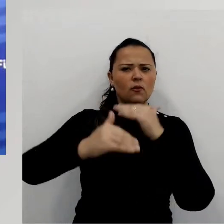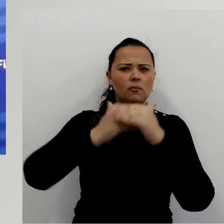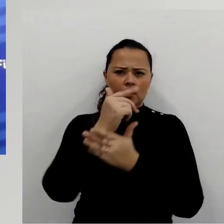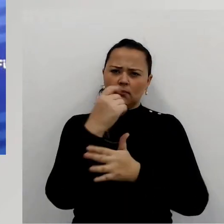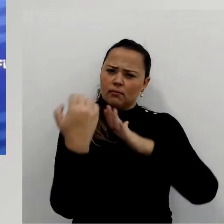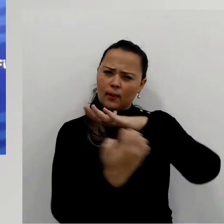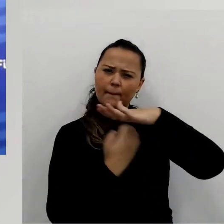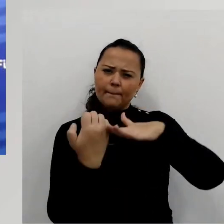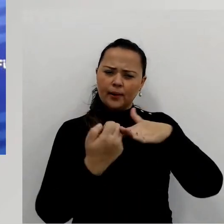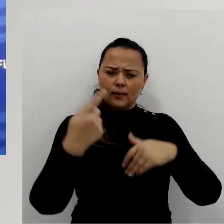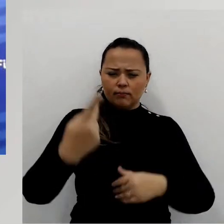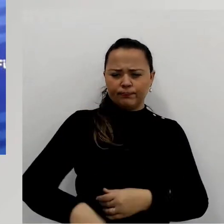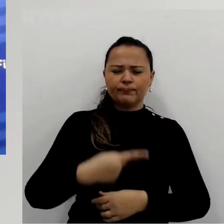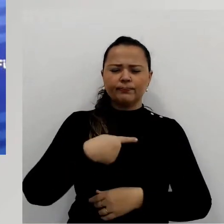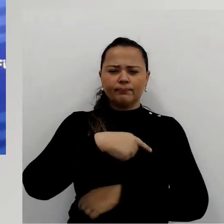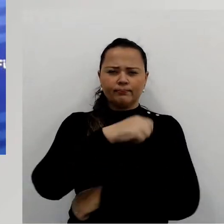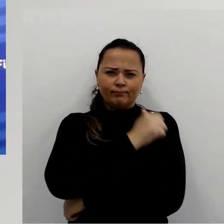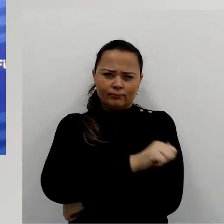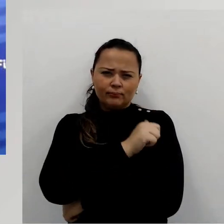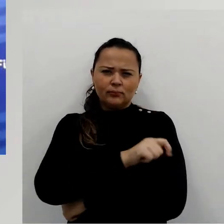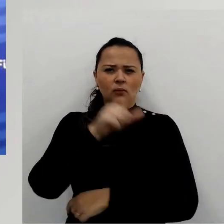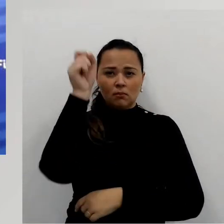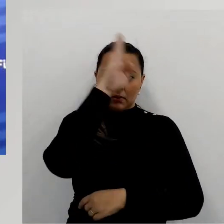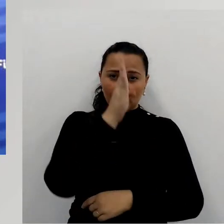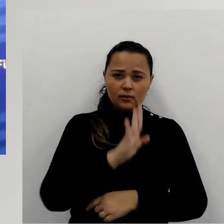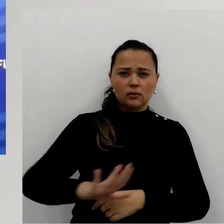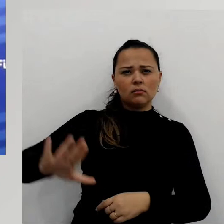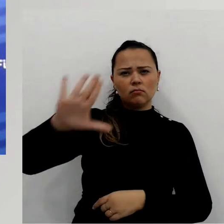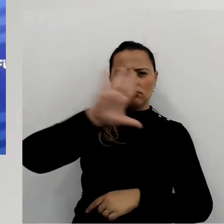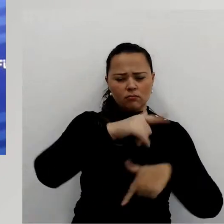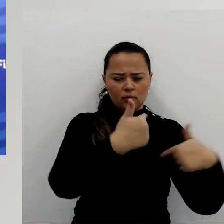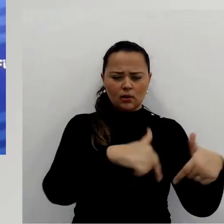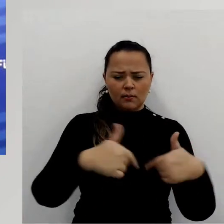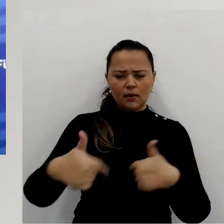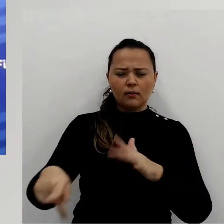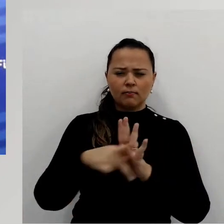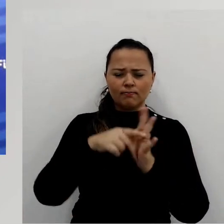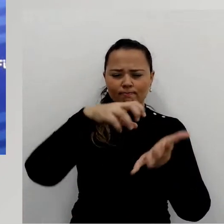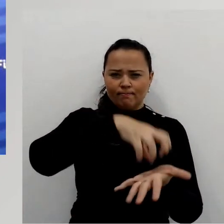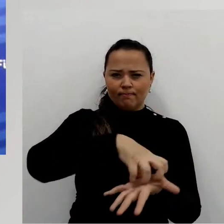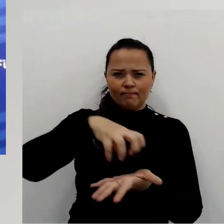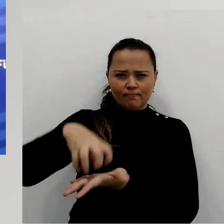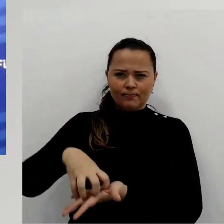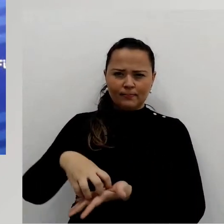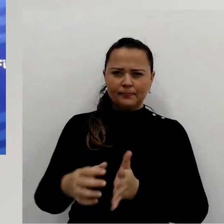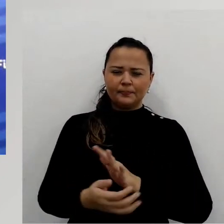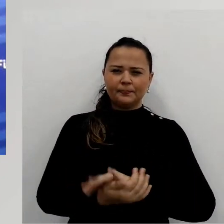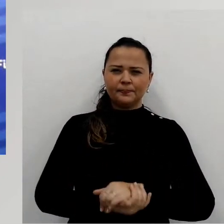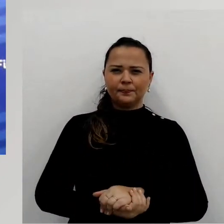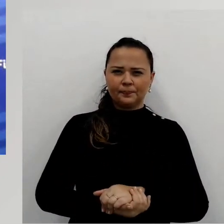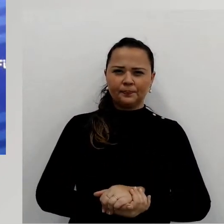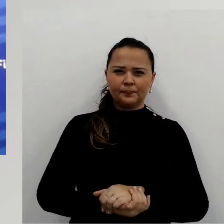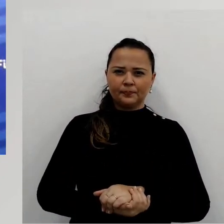working with the printing industry with our country in Brazil, working with class units.